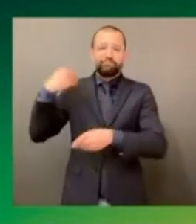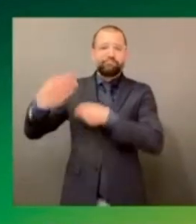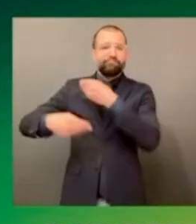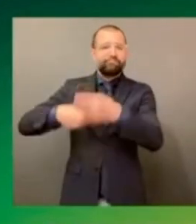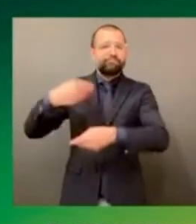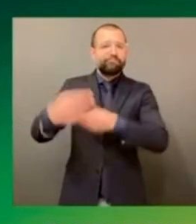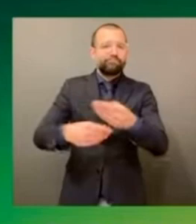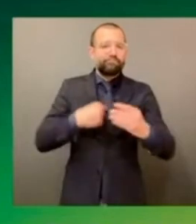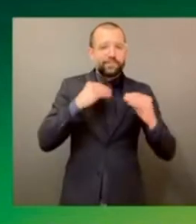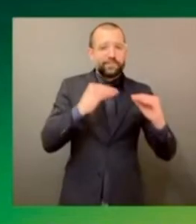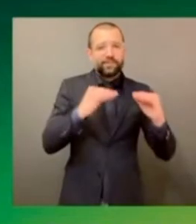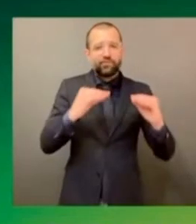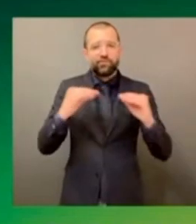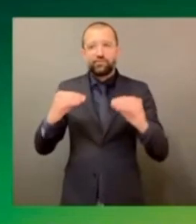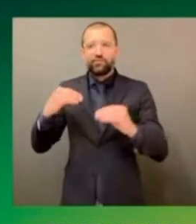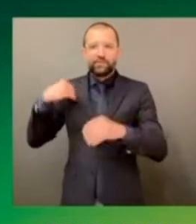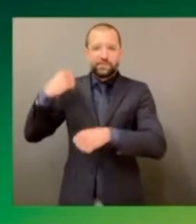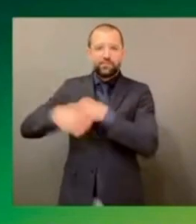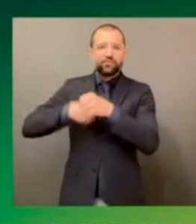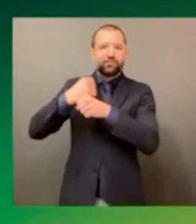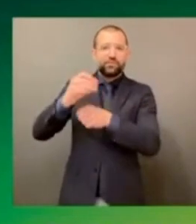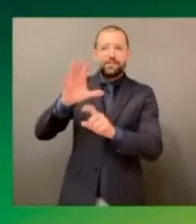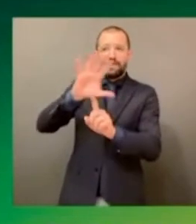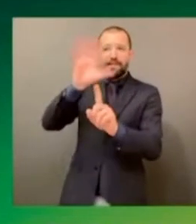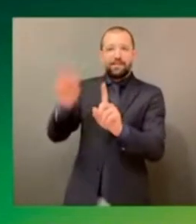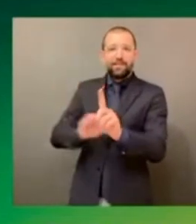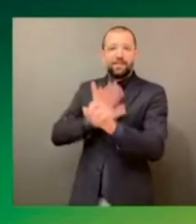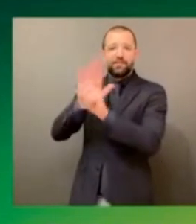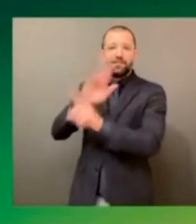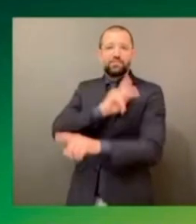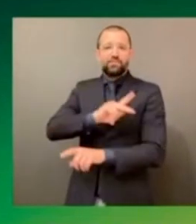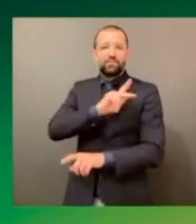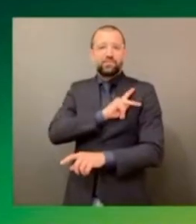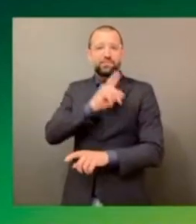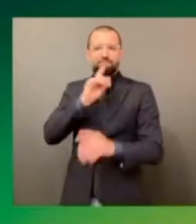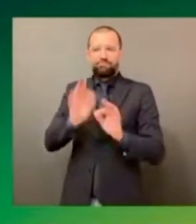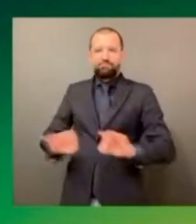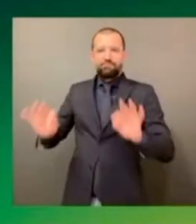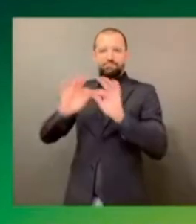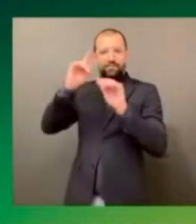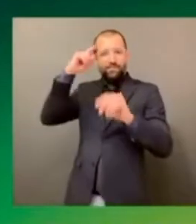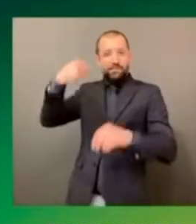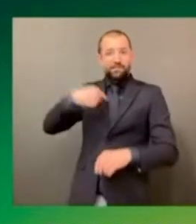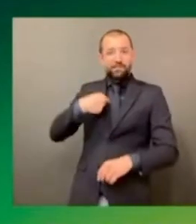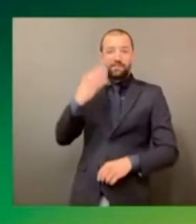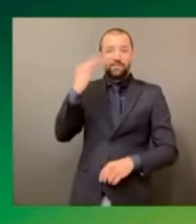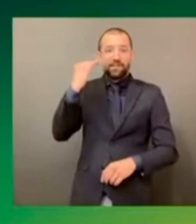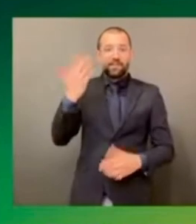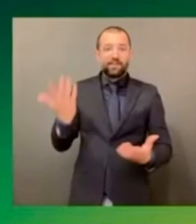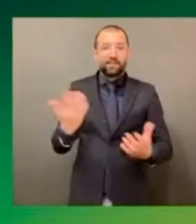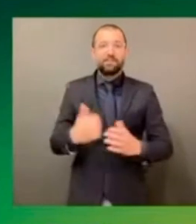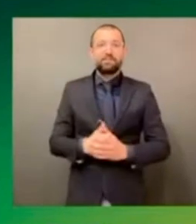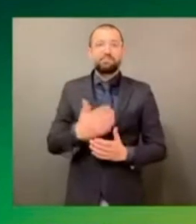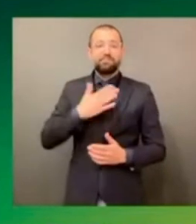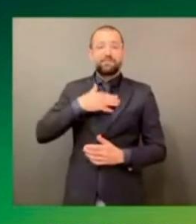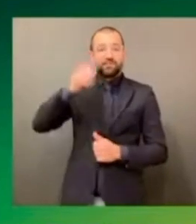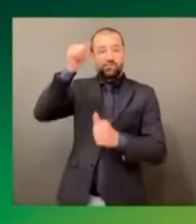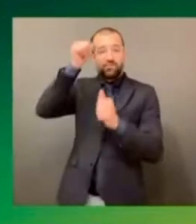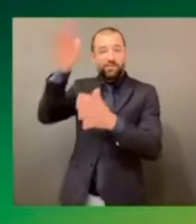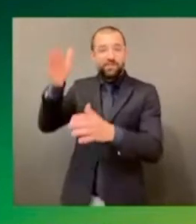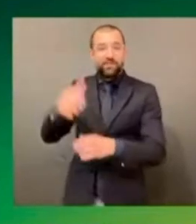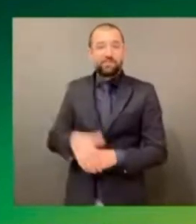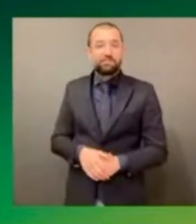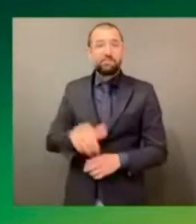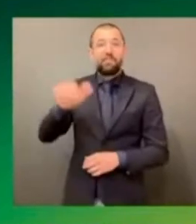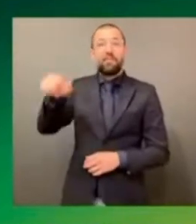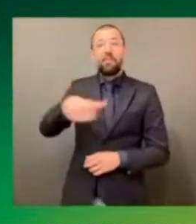has a personal meaning for me because my grandfather and other members of my family worked in